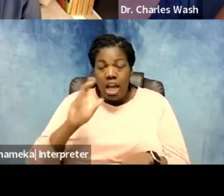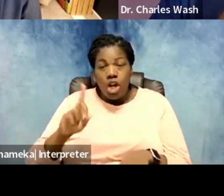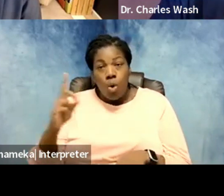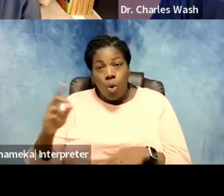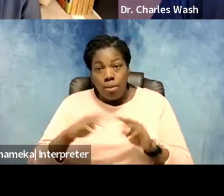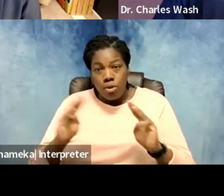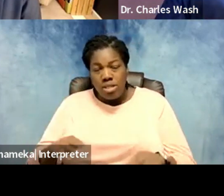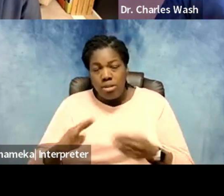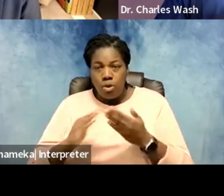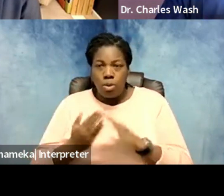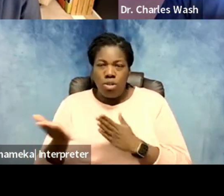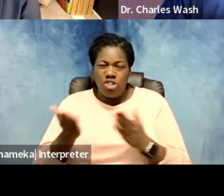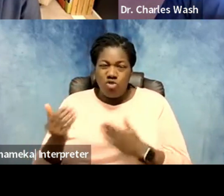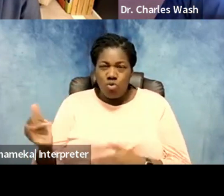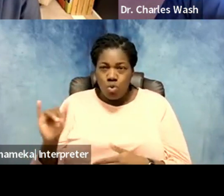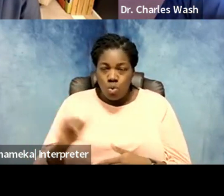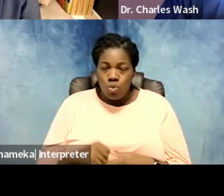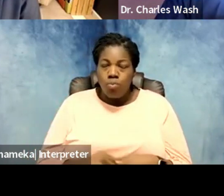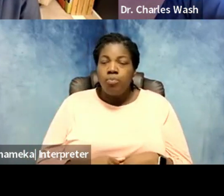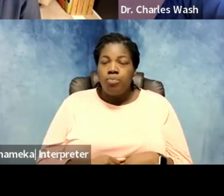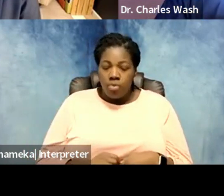the communities in which it serves. And